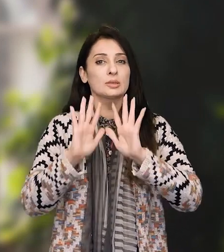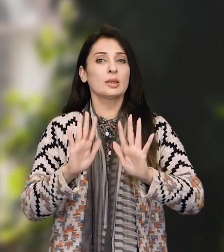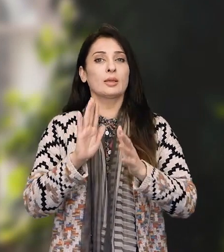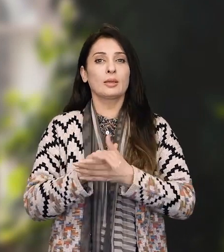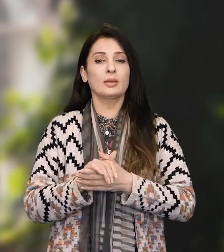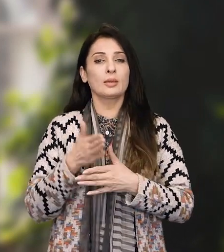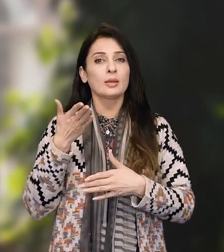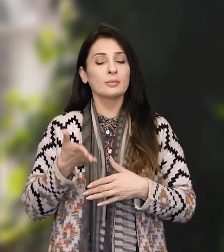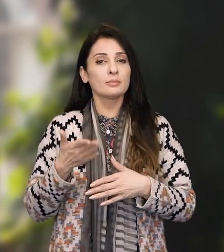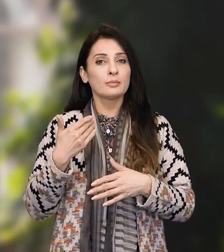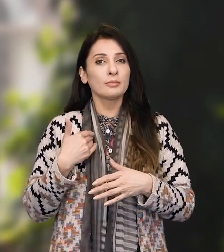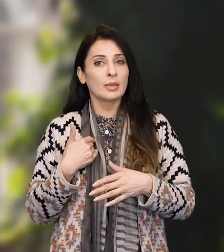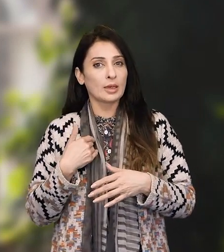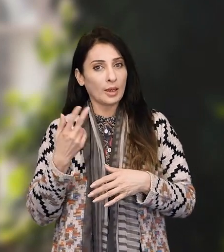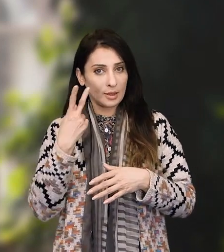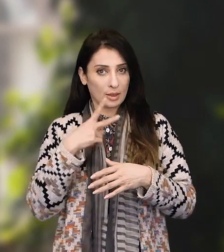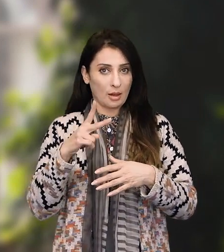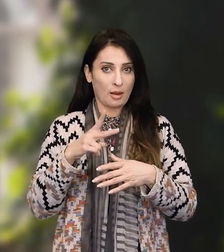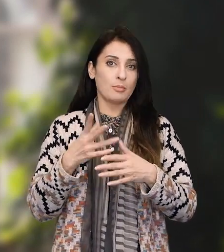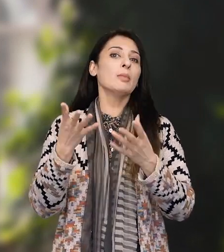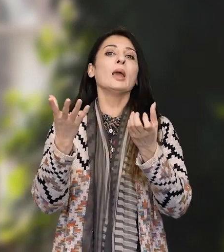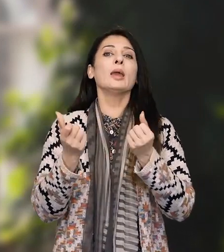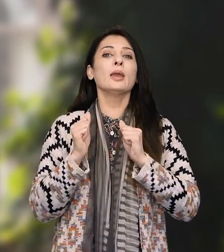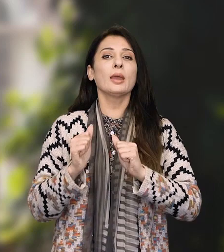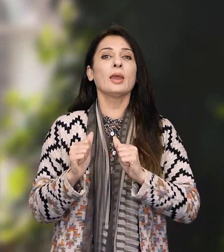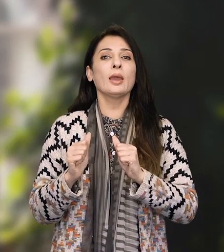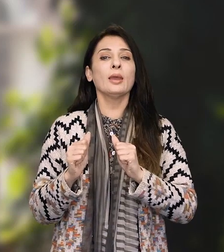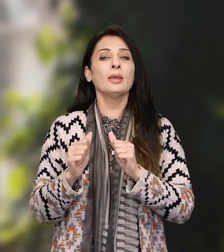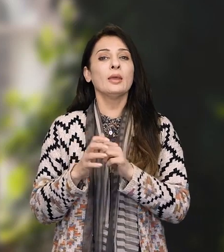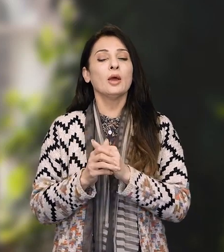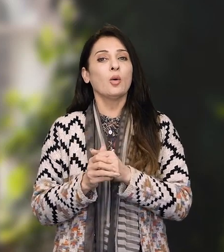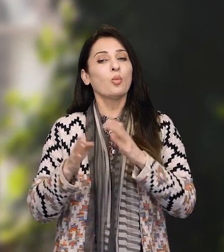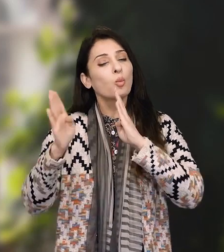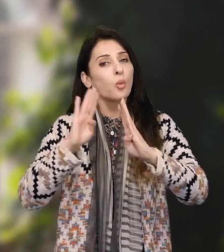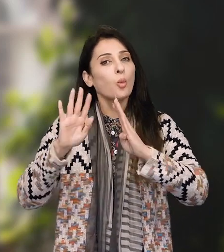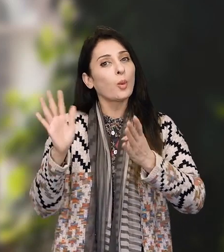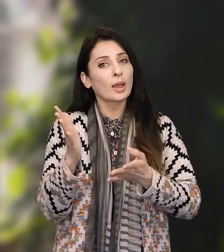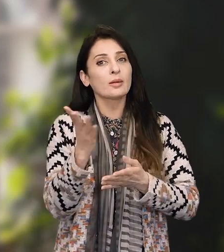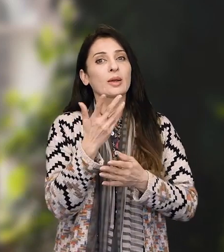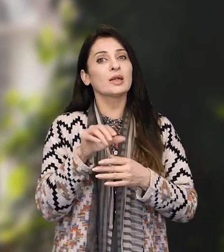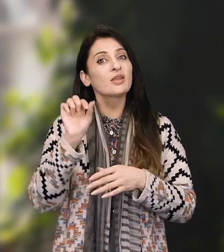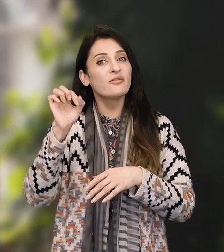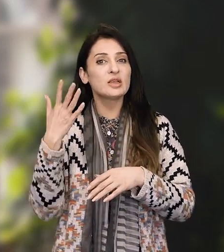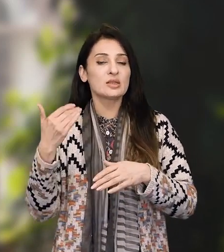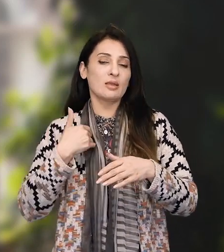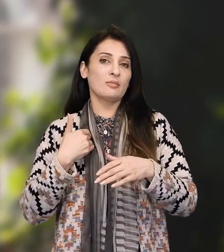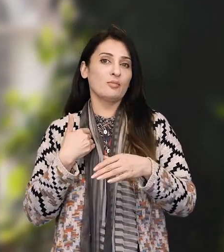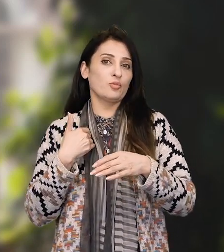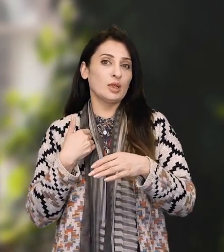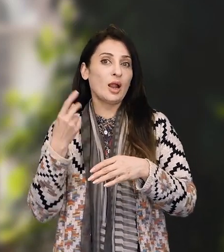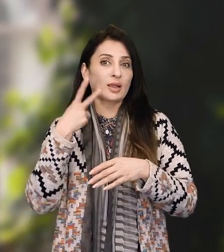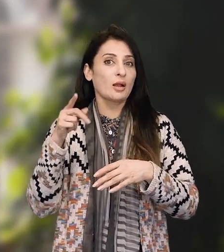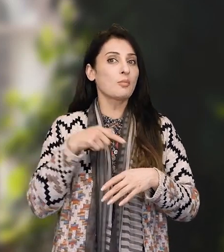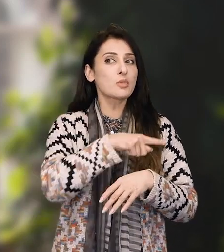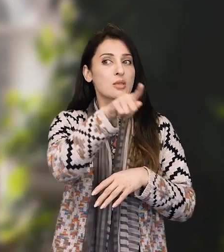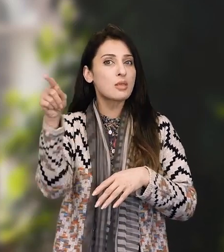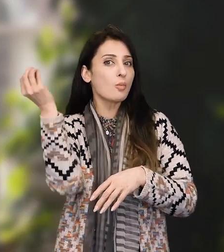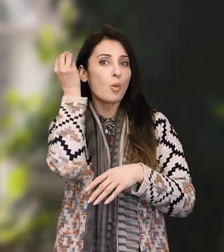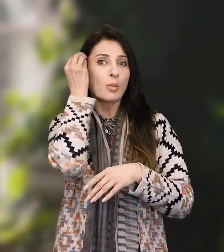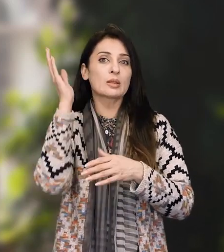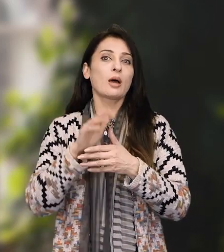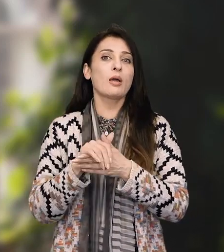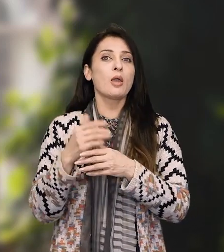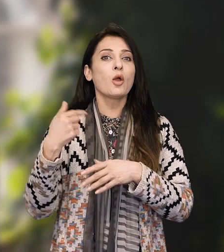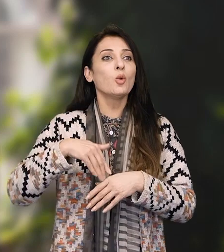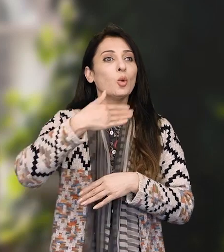know, I have a name because of social media. And I know that there are so many people out there